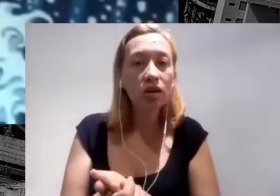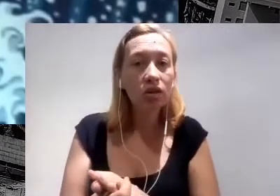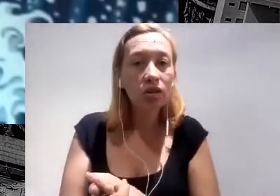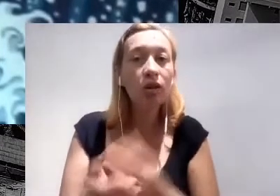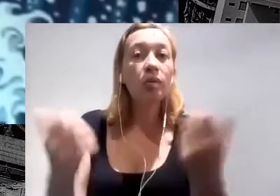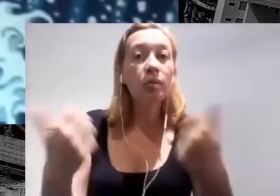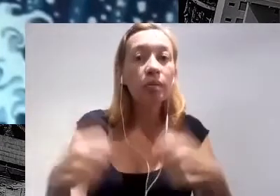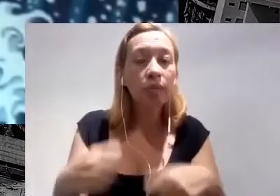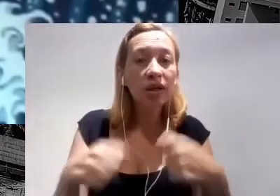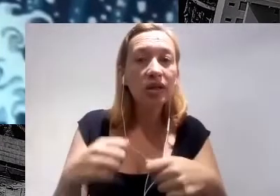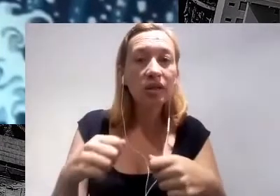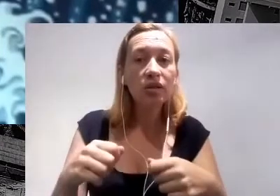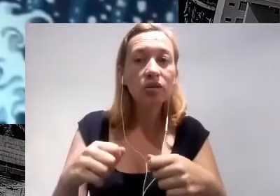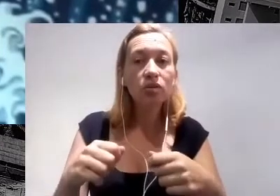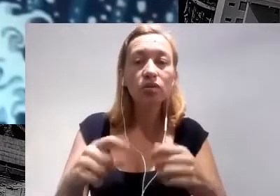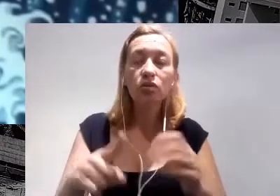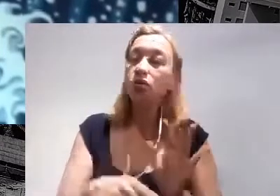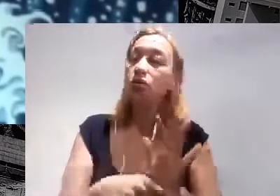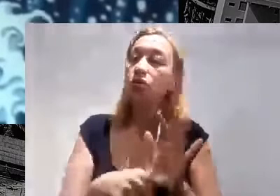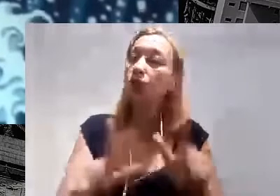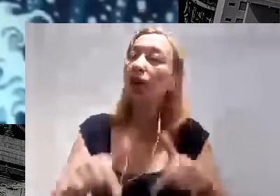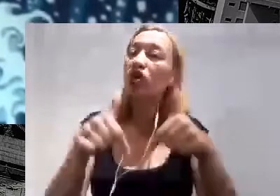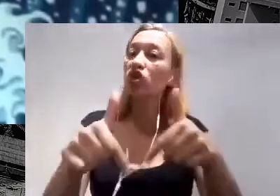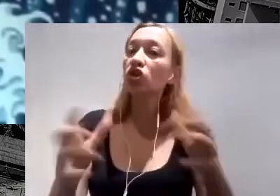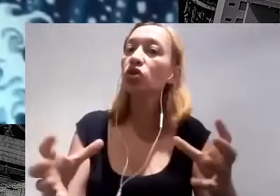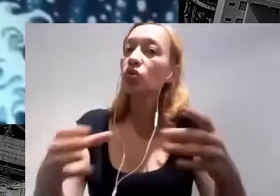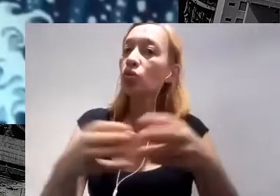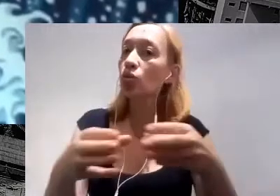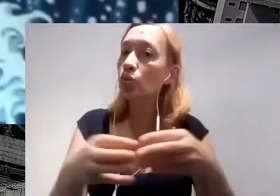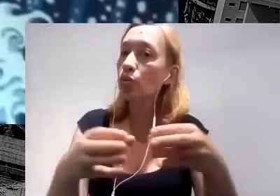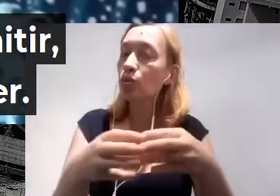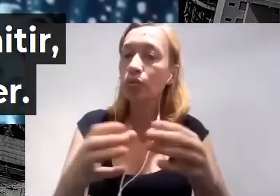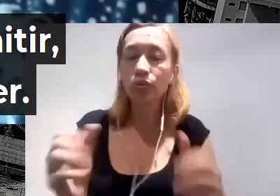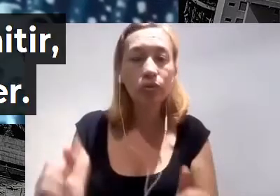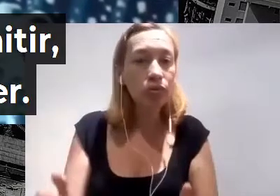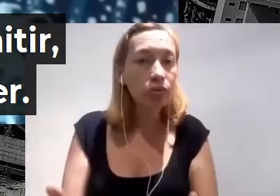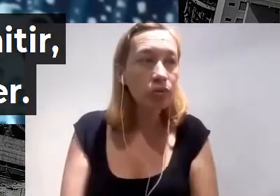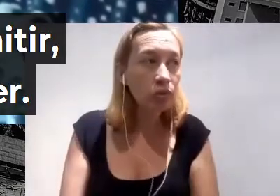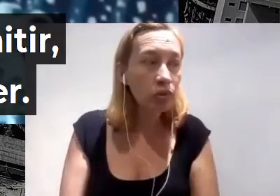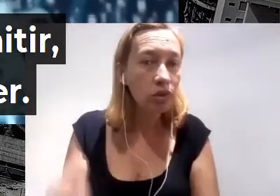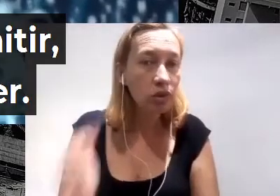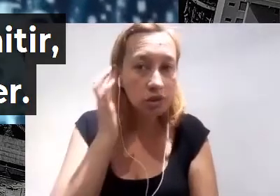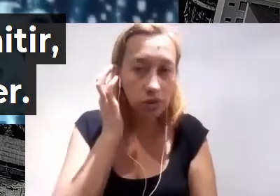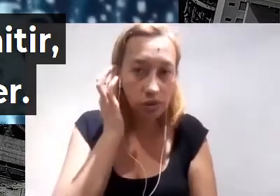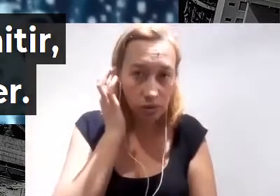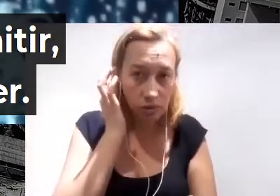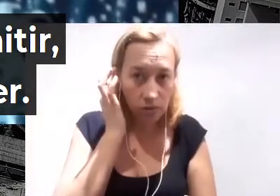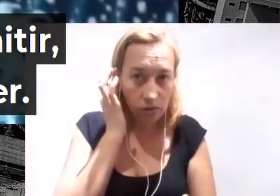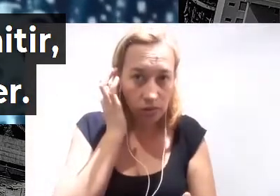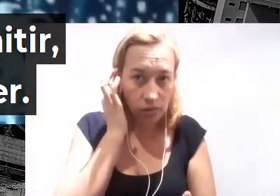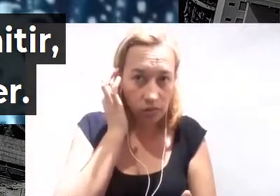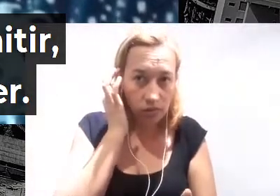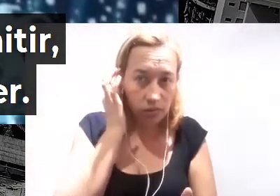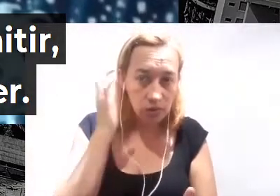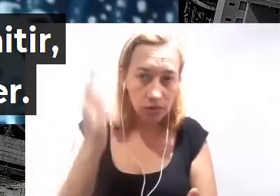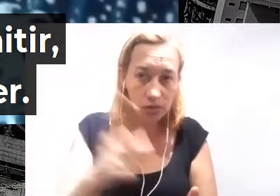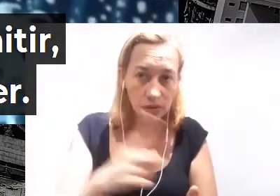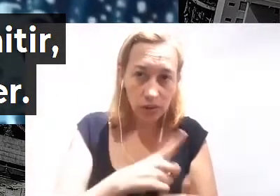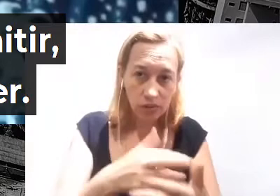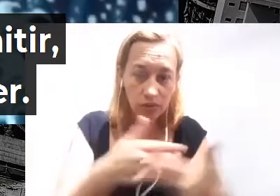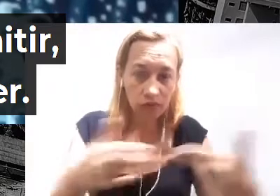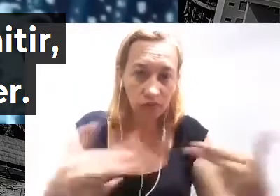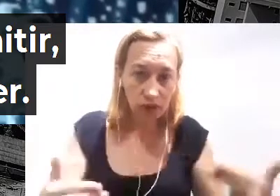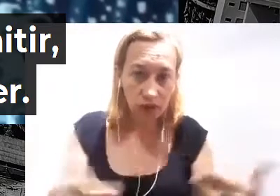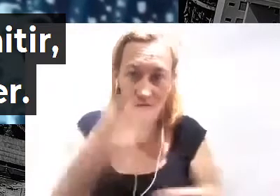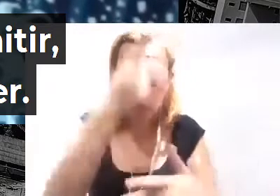And I think in the water stewardship space, there are many companies that get that and that are really trying to do it. But let's